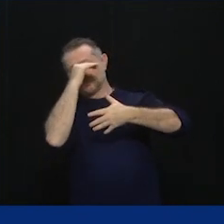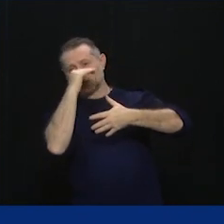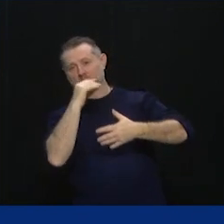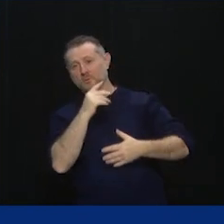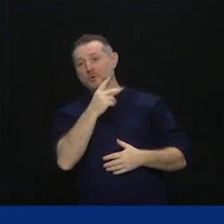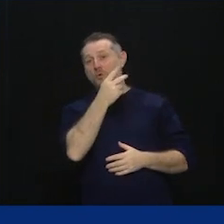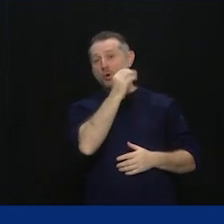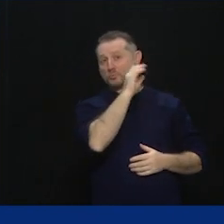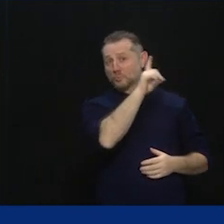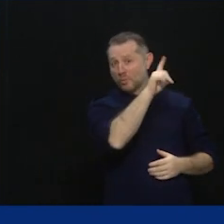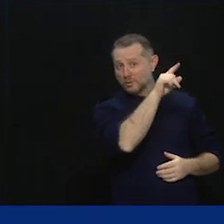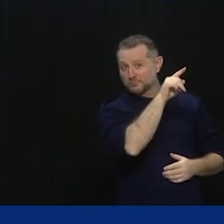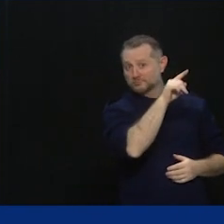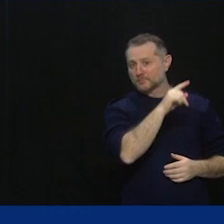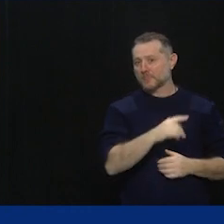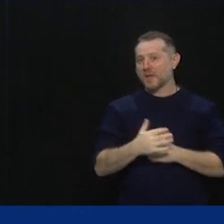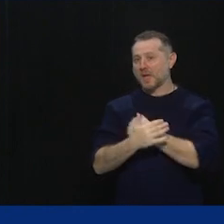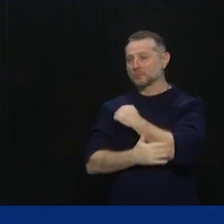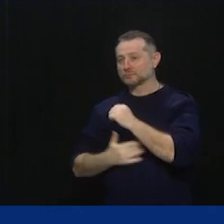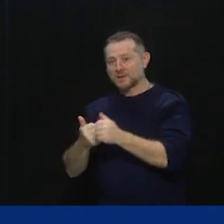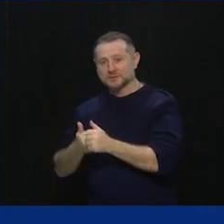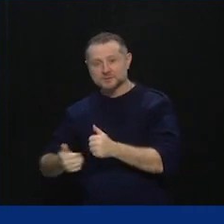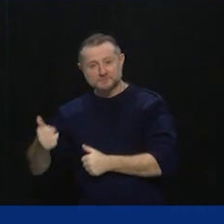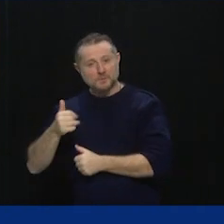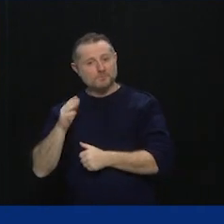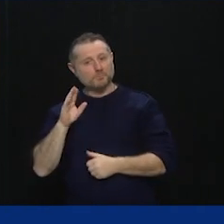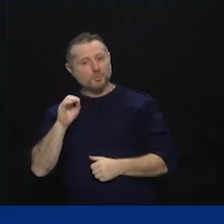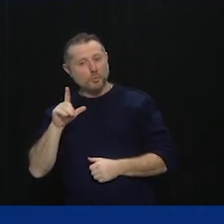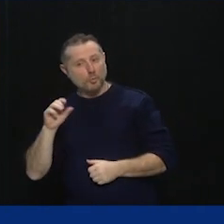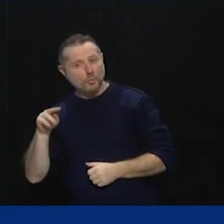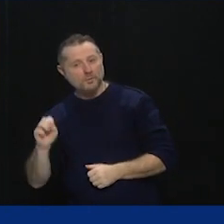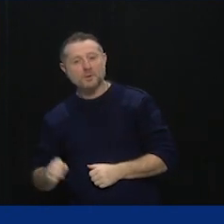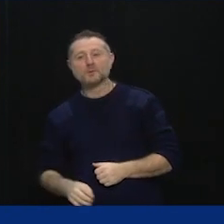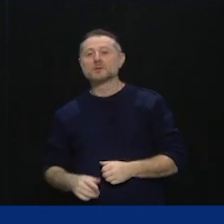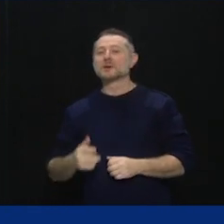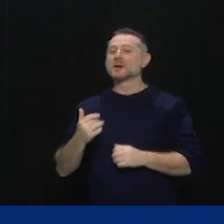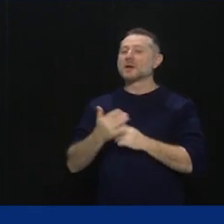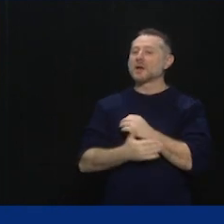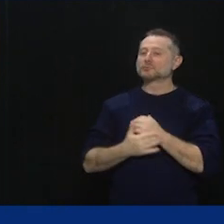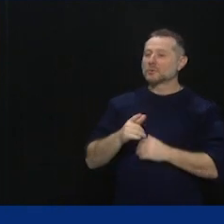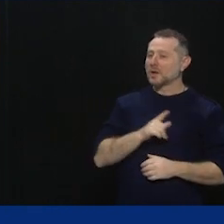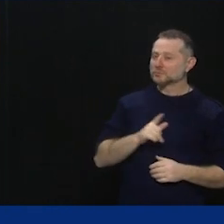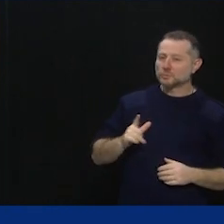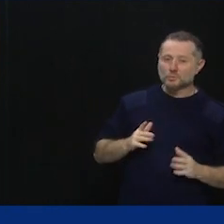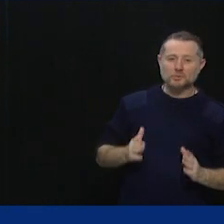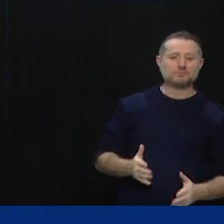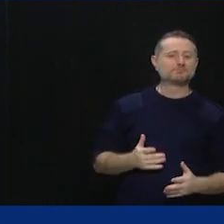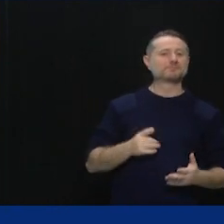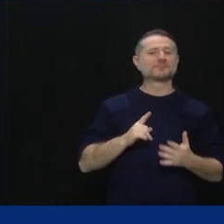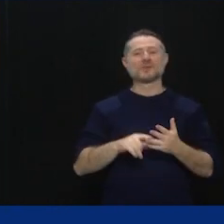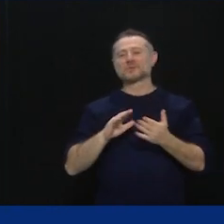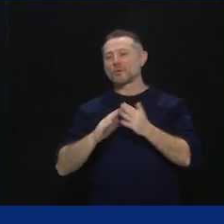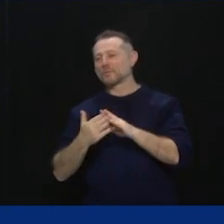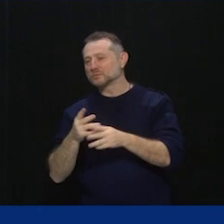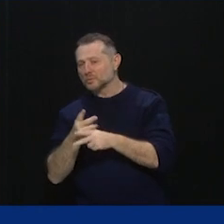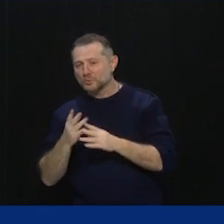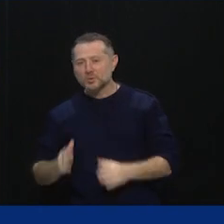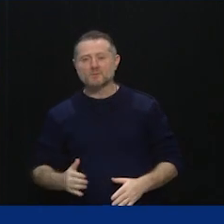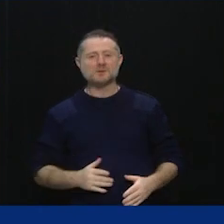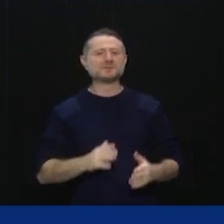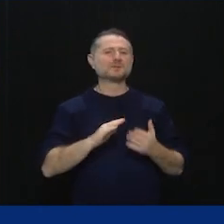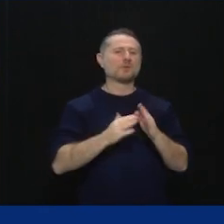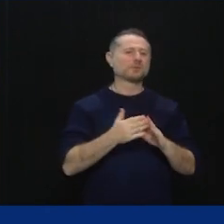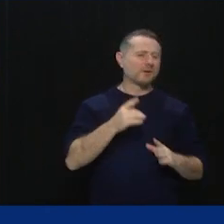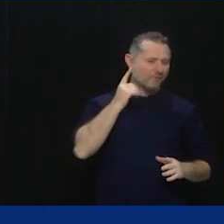Executive Steve Bellone and all our county legislators, Town Supervisor Ed Romaine and town government, and all the elected officials